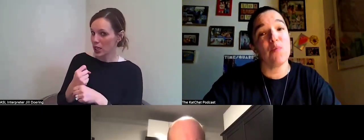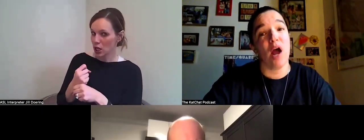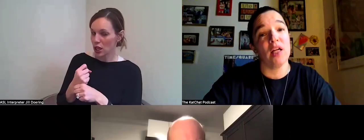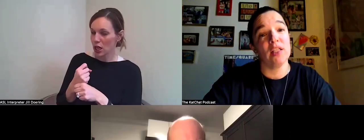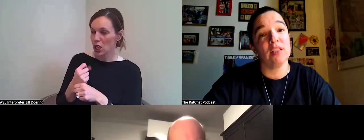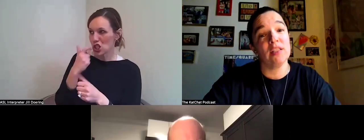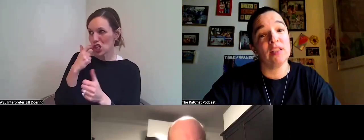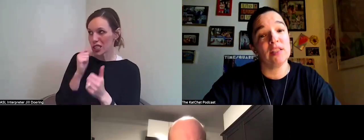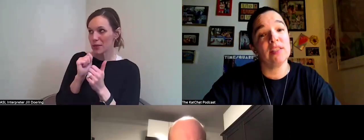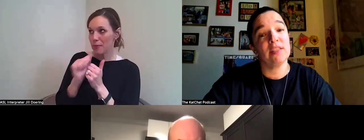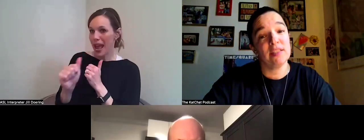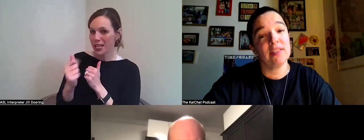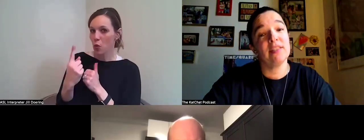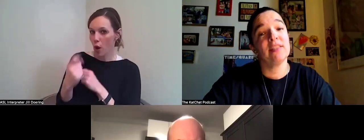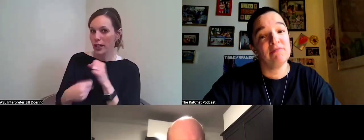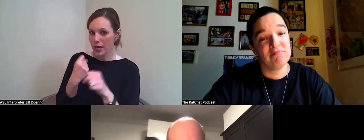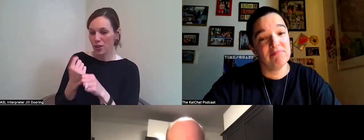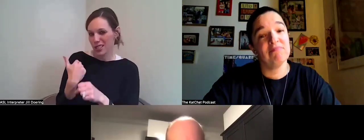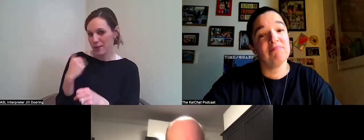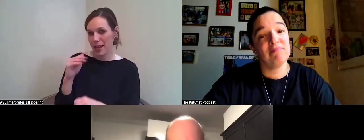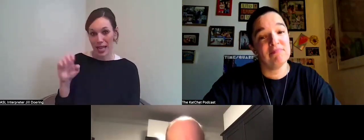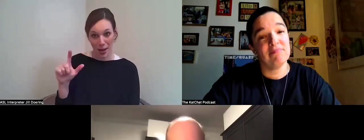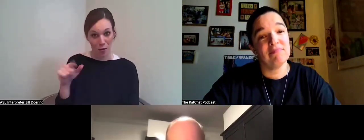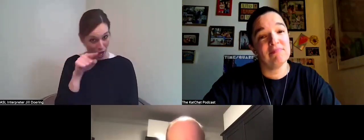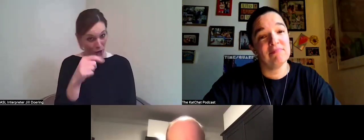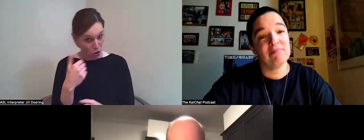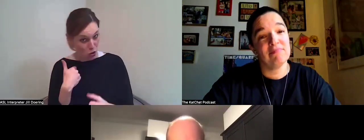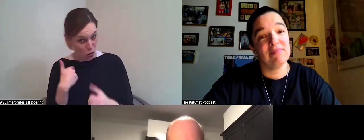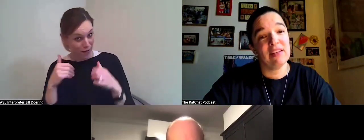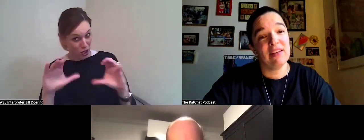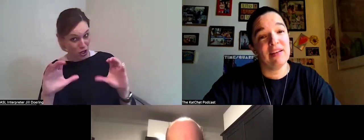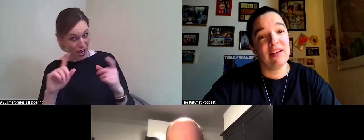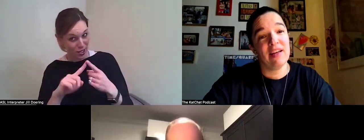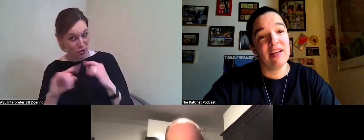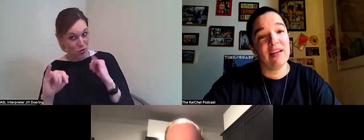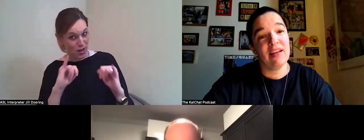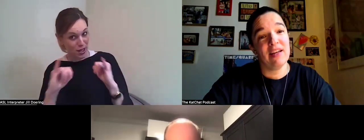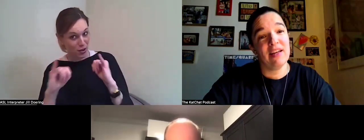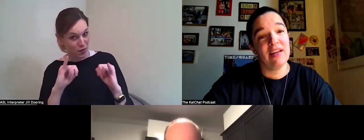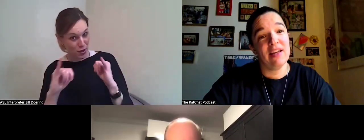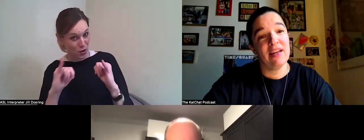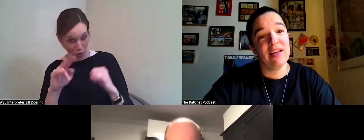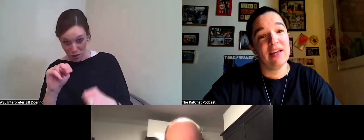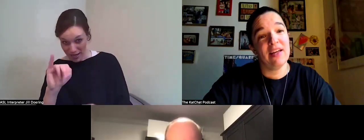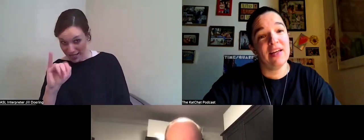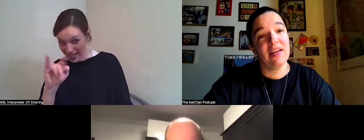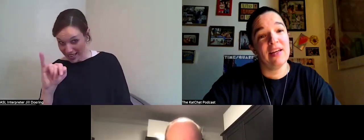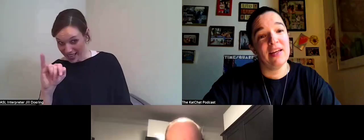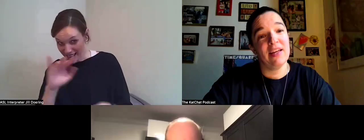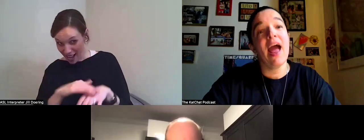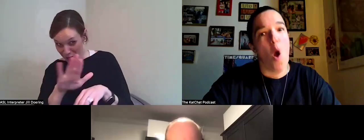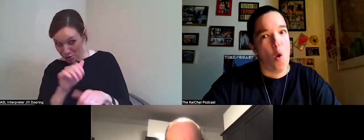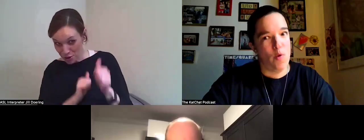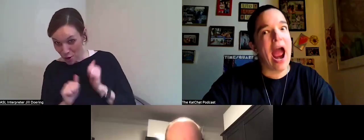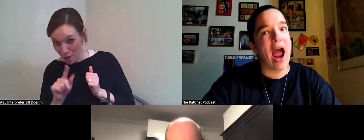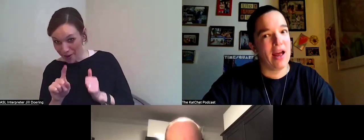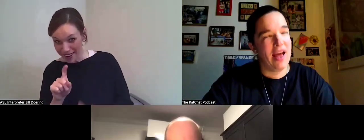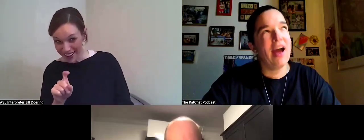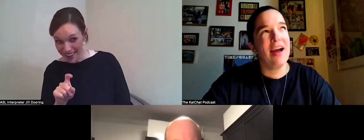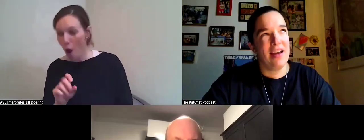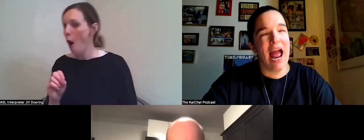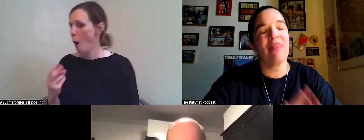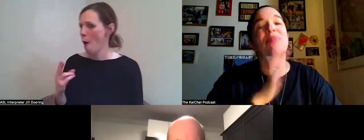this April. Nice. And you've had a chance to interview, you've had Nikki on your show? Oh